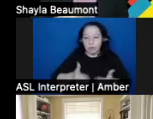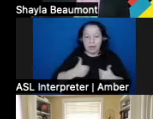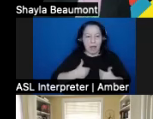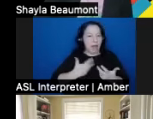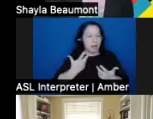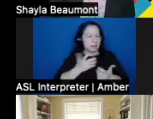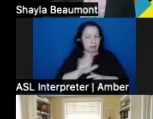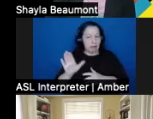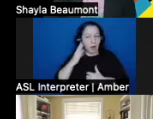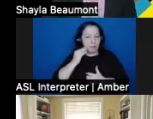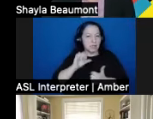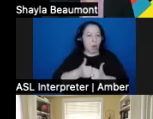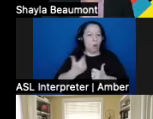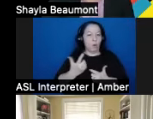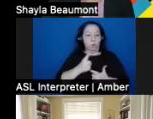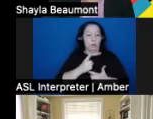assault.